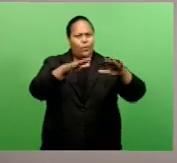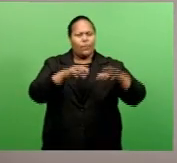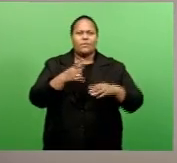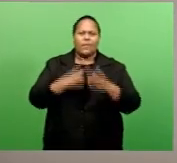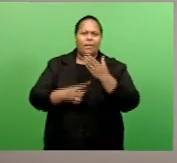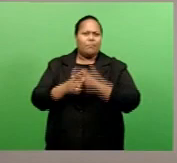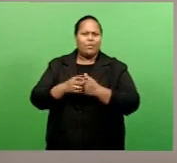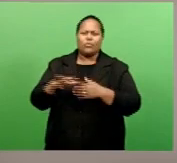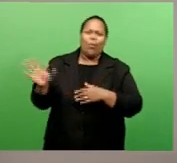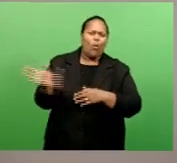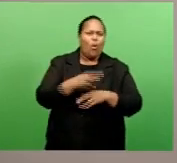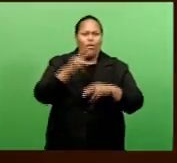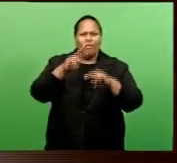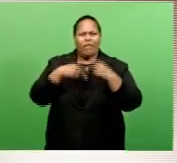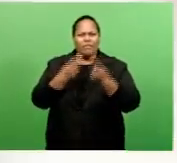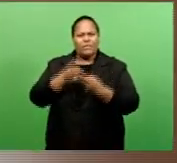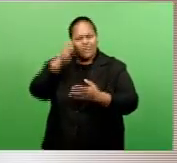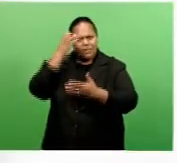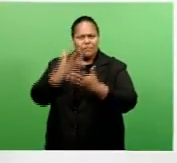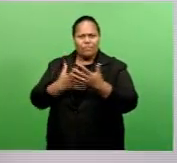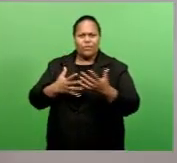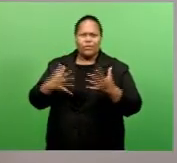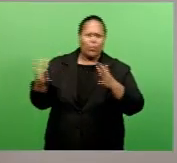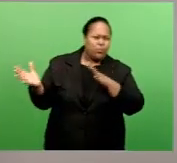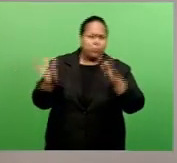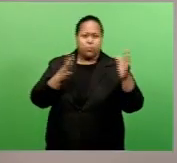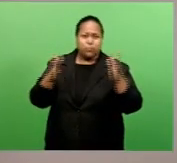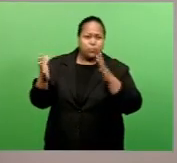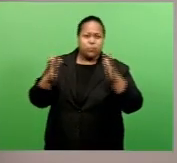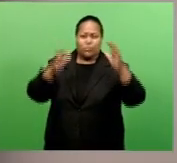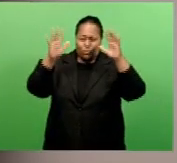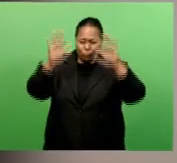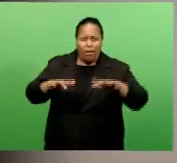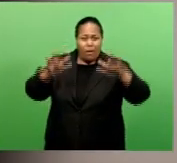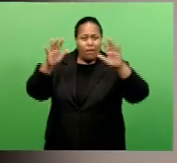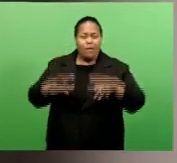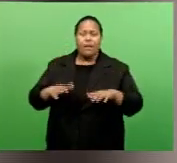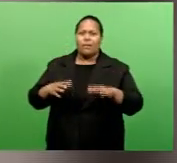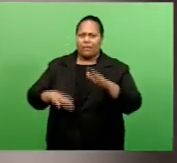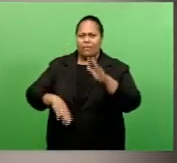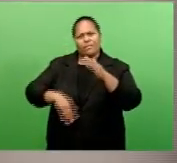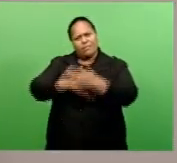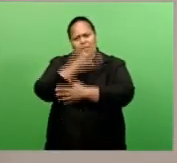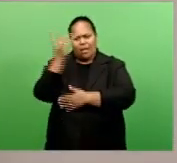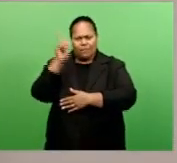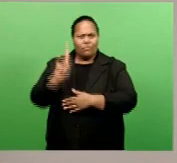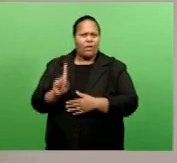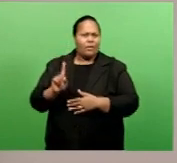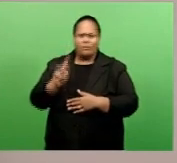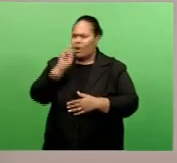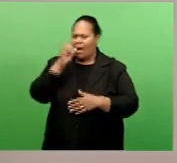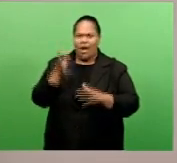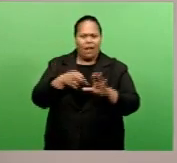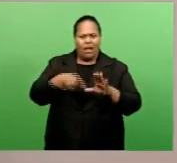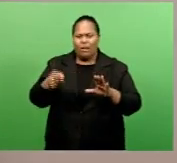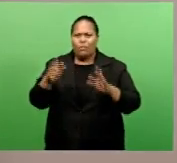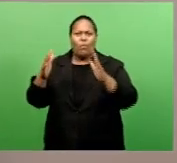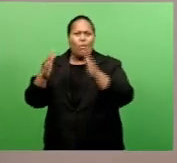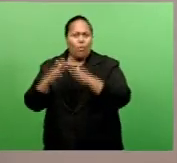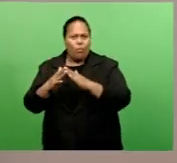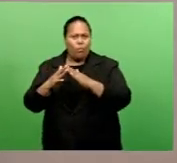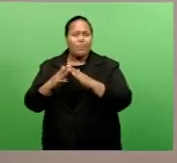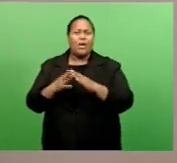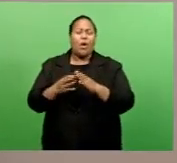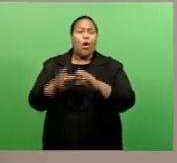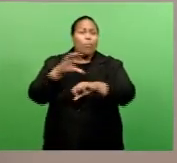strong winds for most of the day. Those who wanted to help desperate neighbors were unable to move out of their homes. The Senganga police post